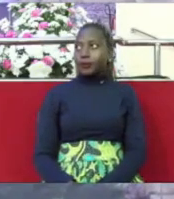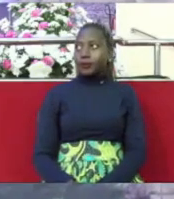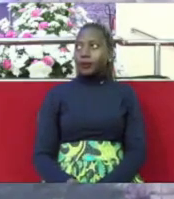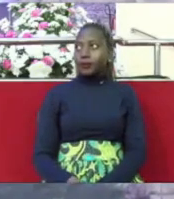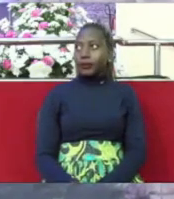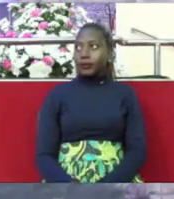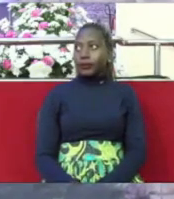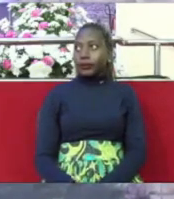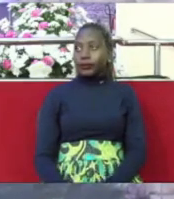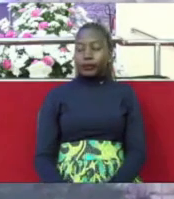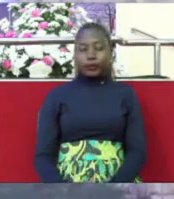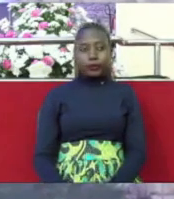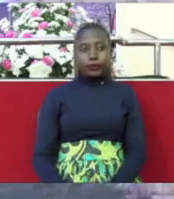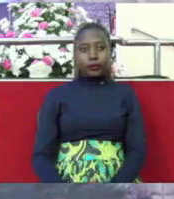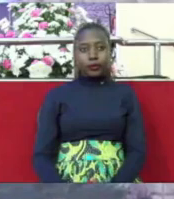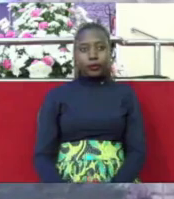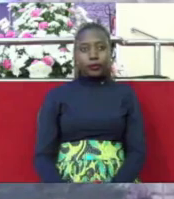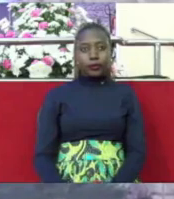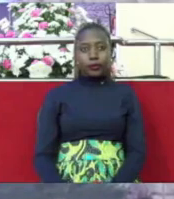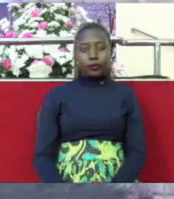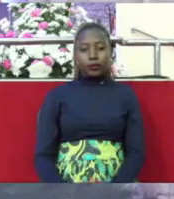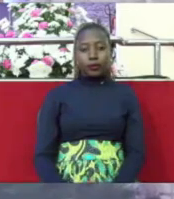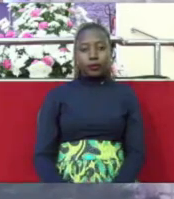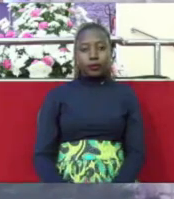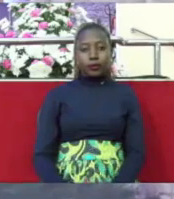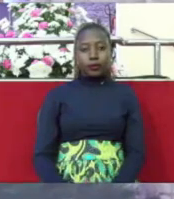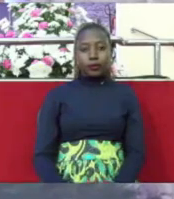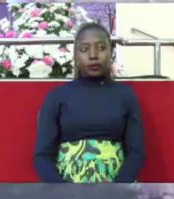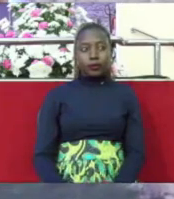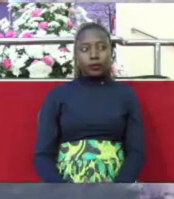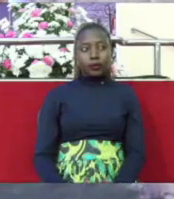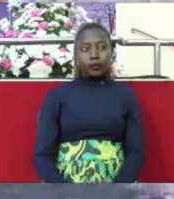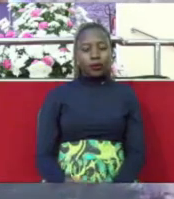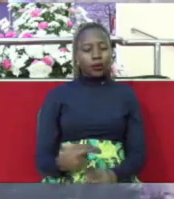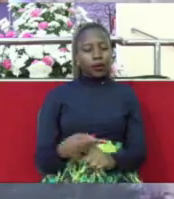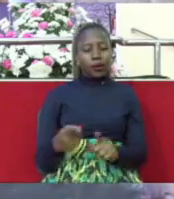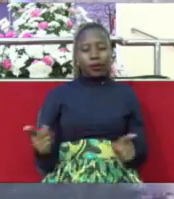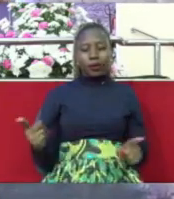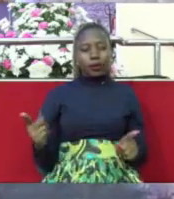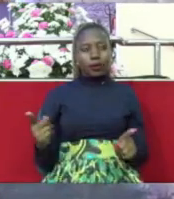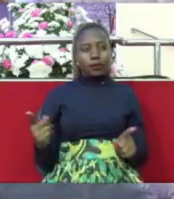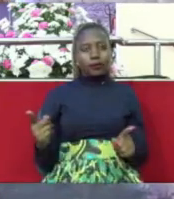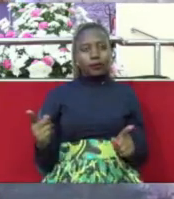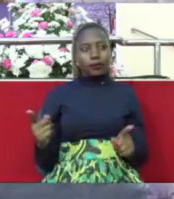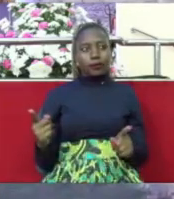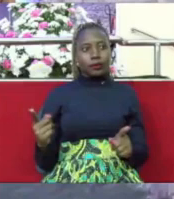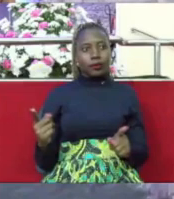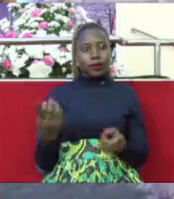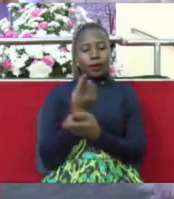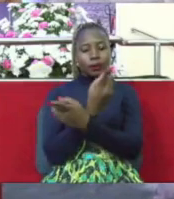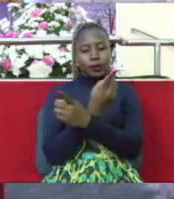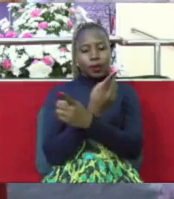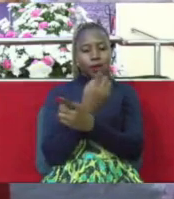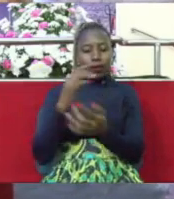jangwani akiongozana na wao na akawapatia kiongozi ambaye kwa jina Musa. But in as much as he had delivered them with the righteous right hand,